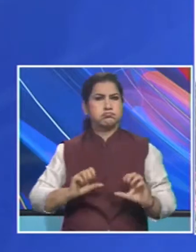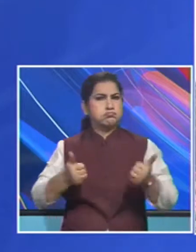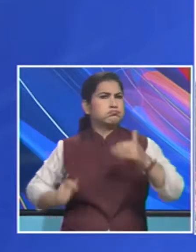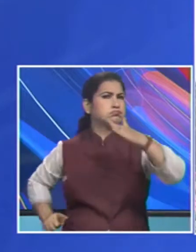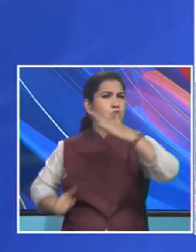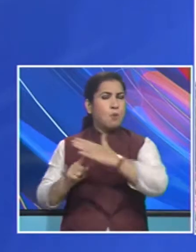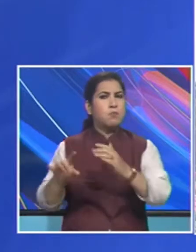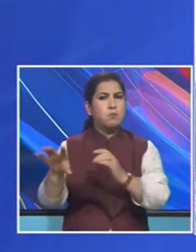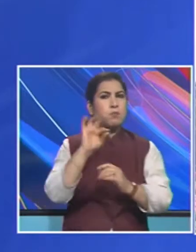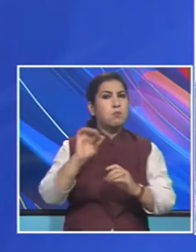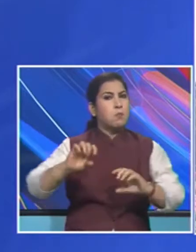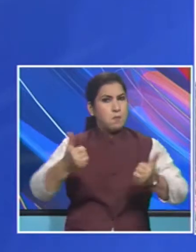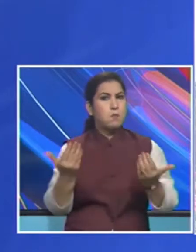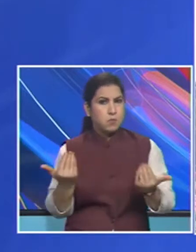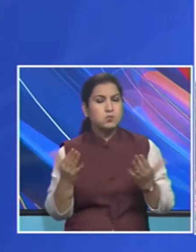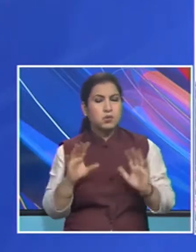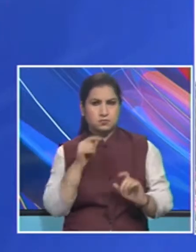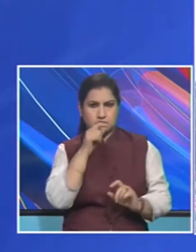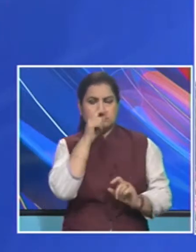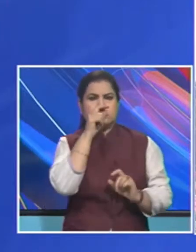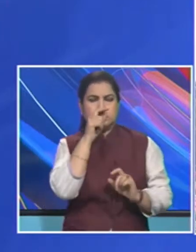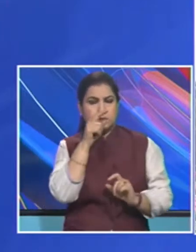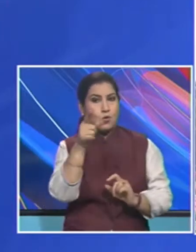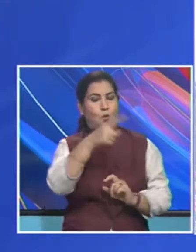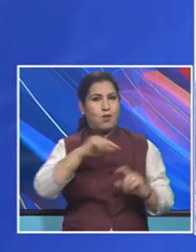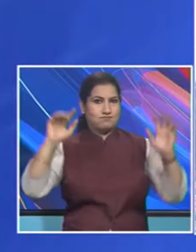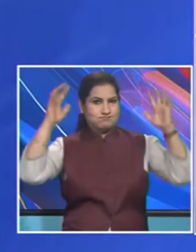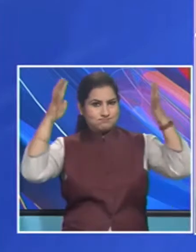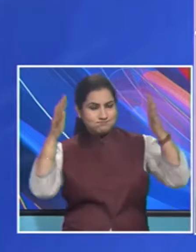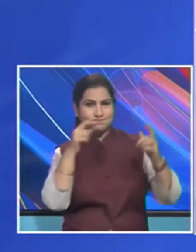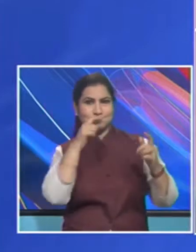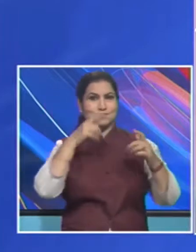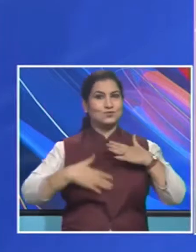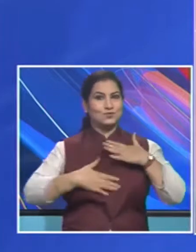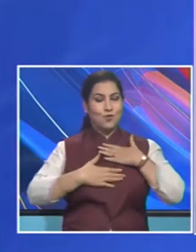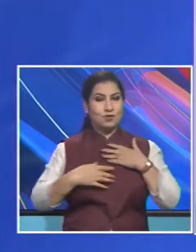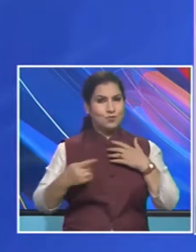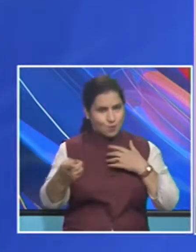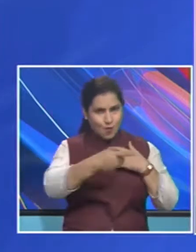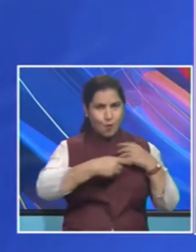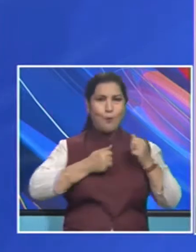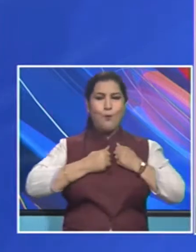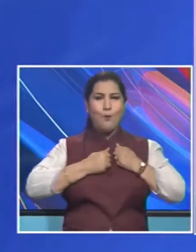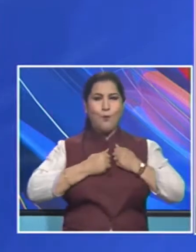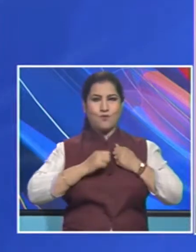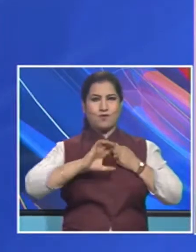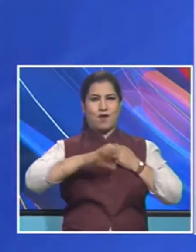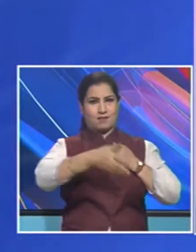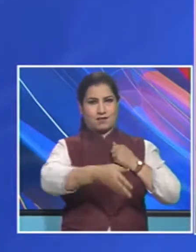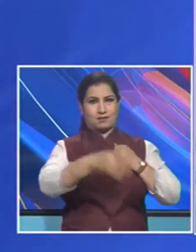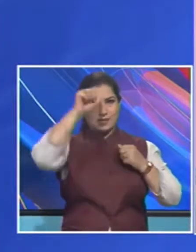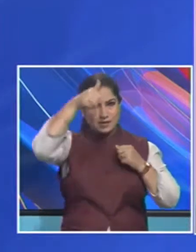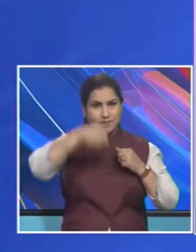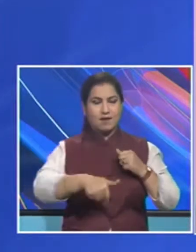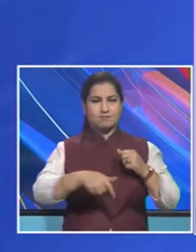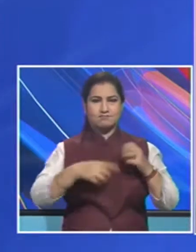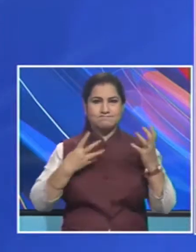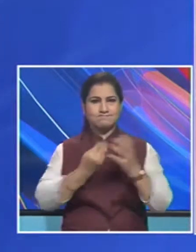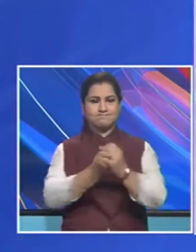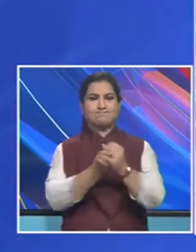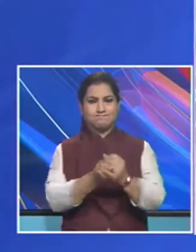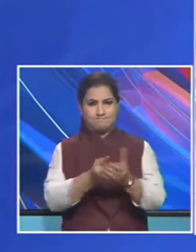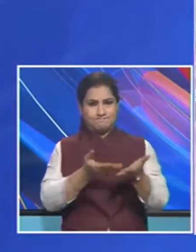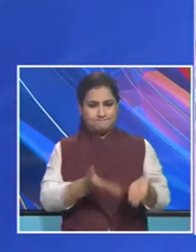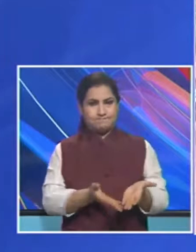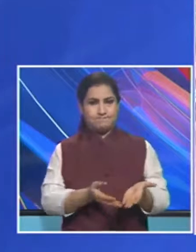of the uplifting rhythm of pride, applause, and joy. We belong to a country that breaks stereotypes, that